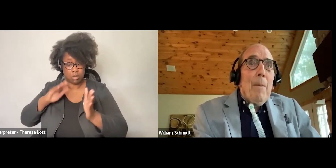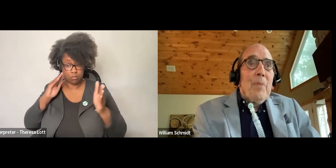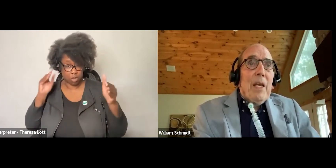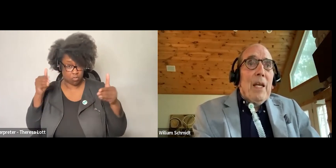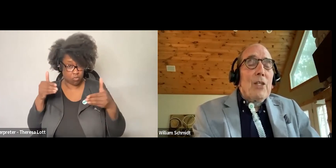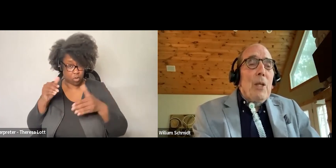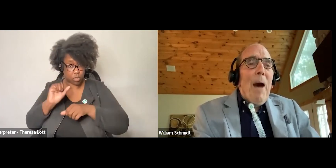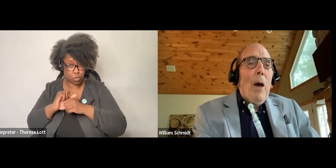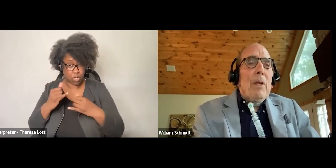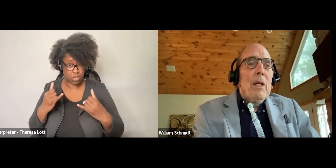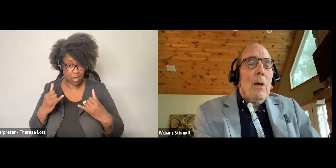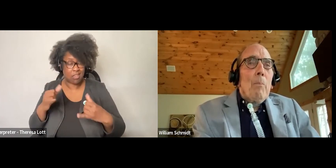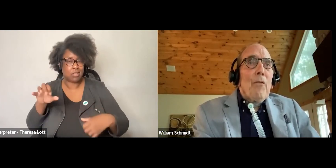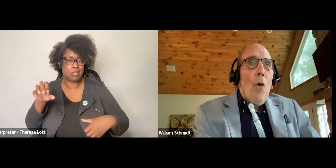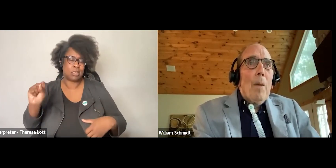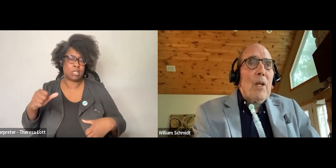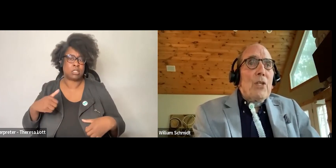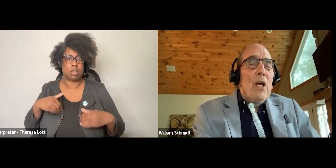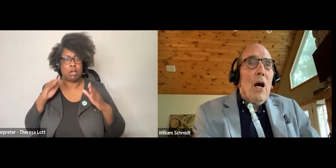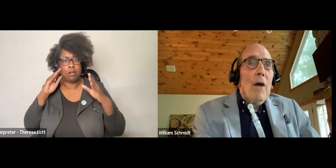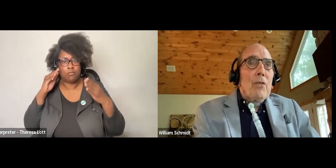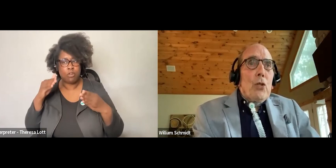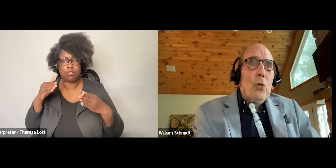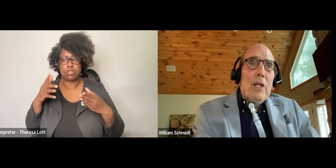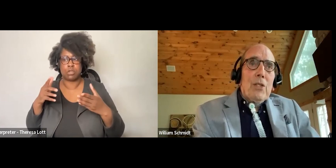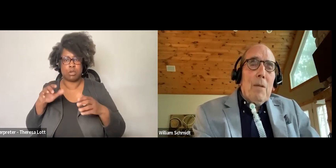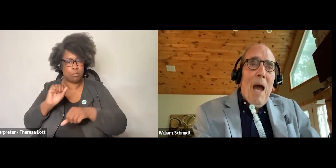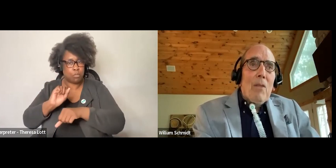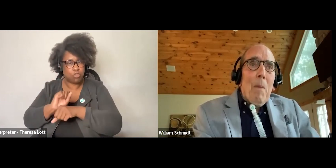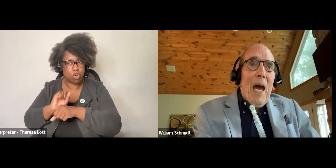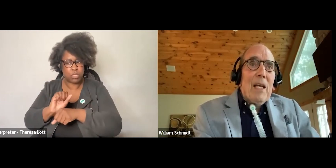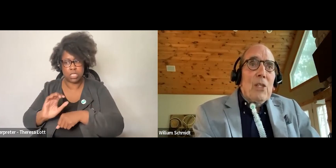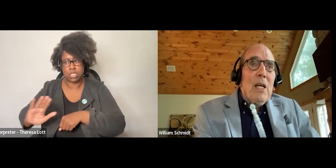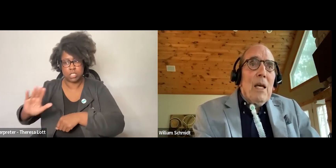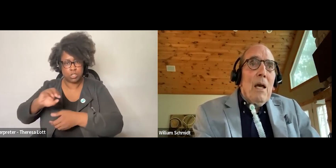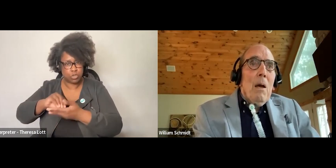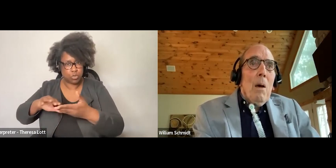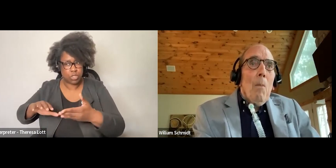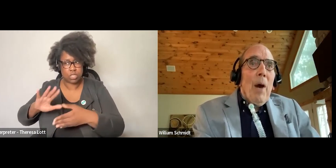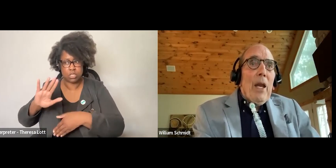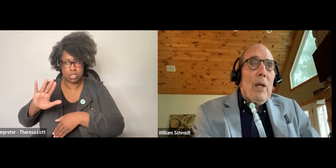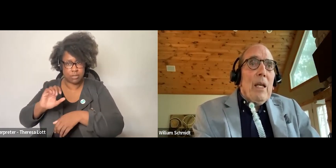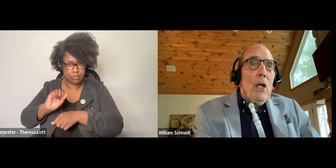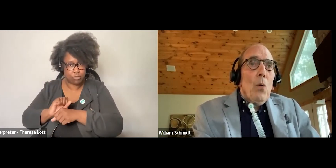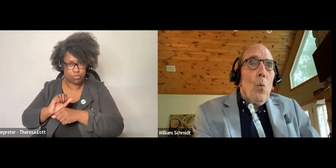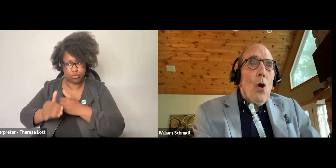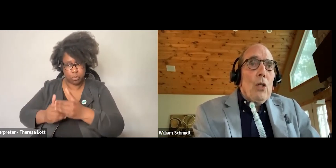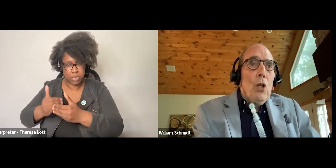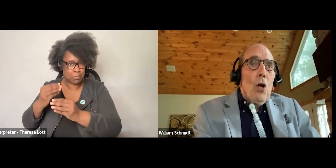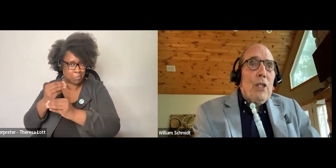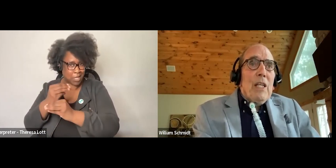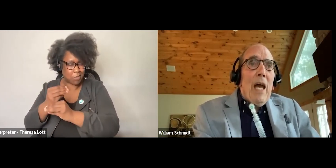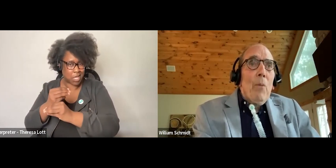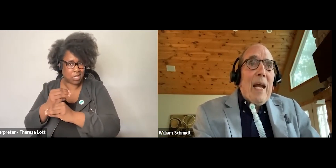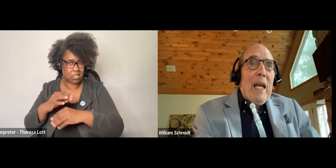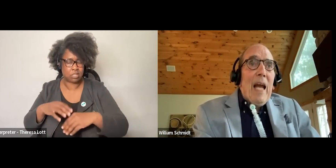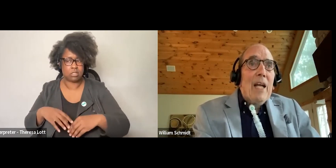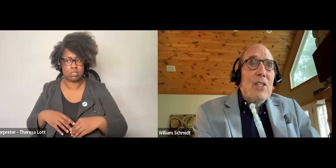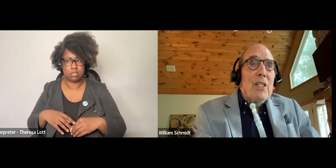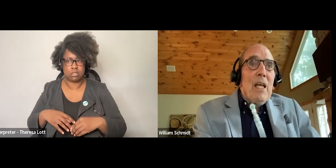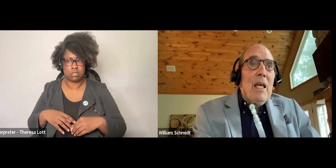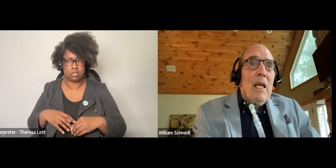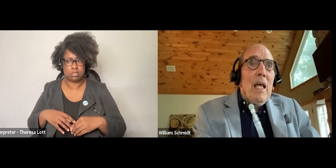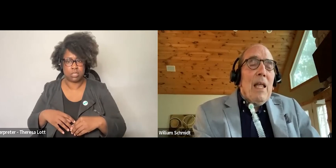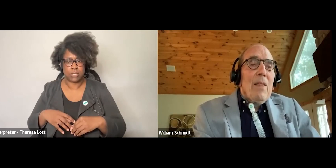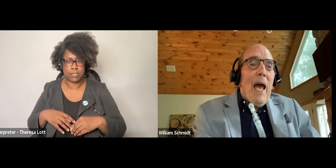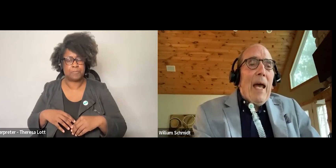Yes, it is about performance of students in mathematics, but it looks and